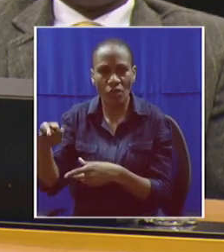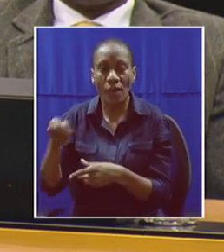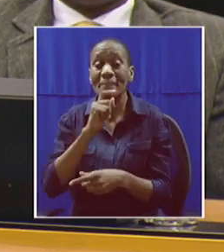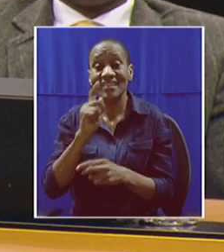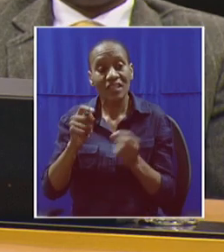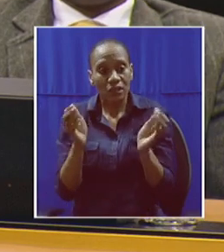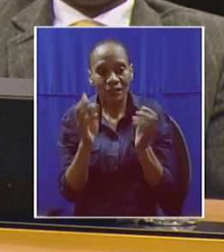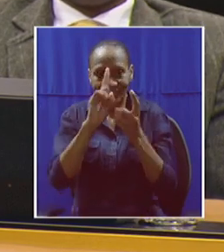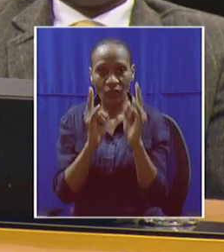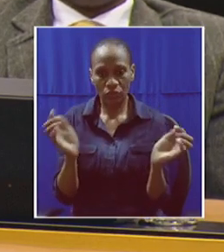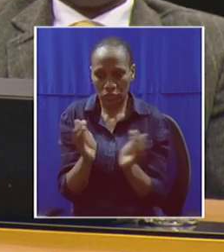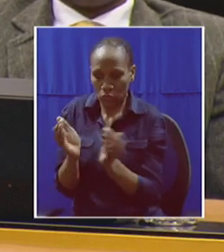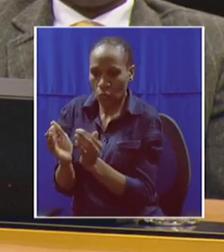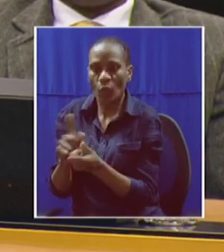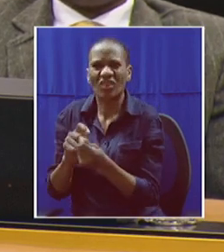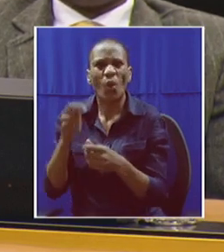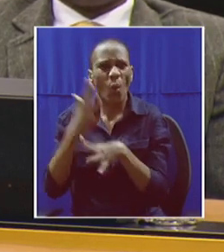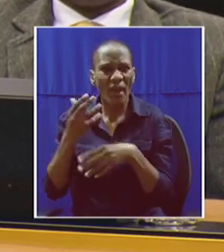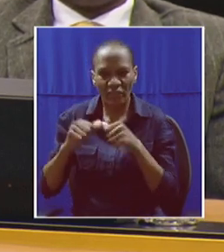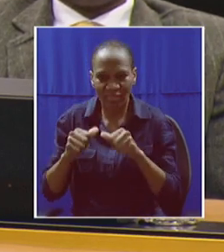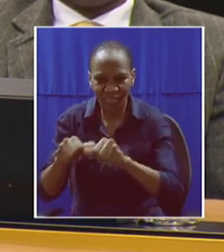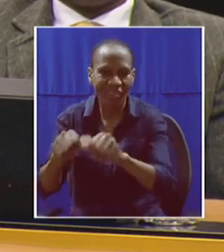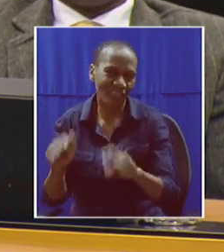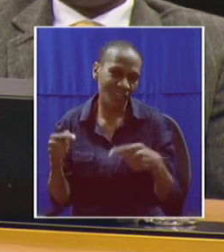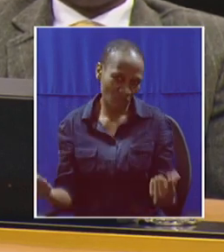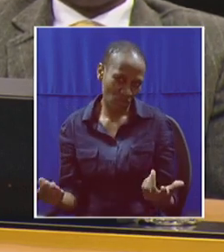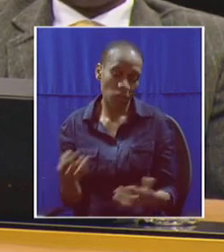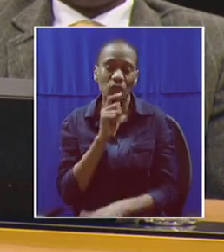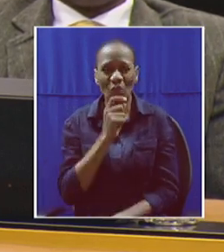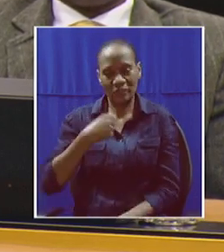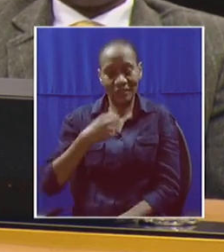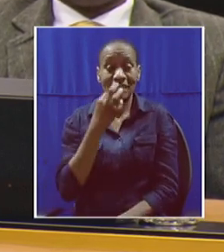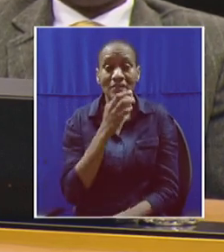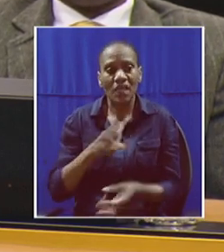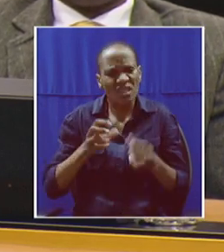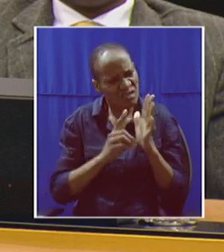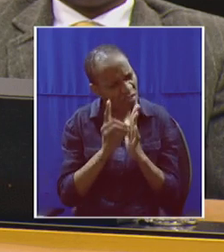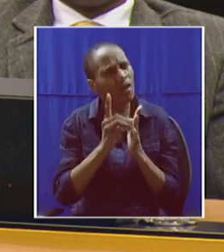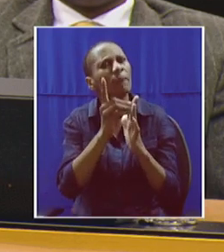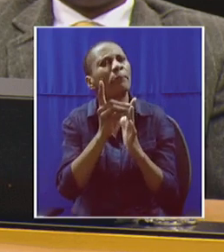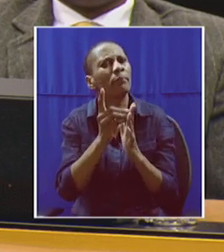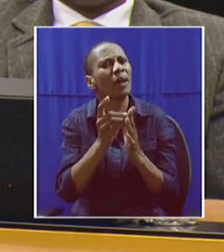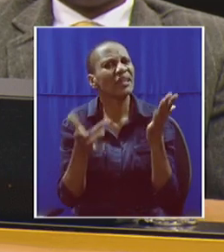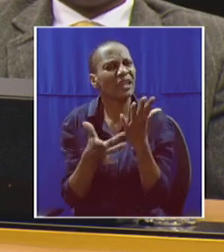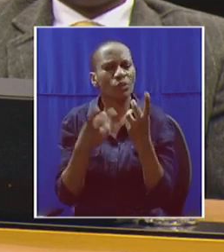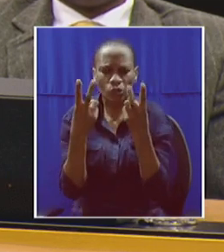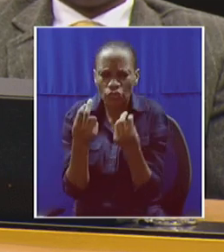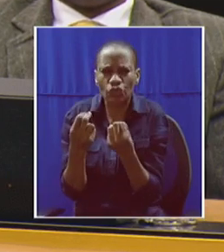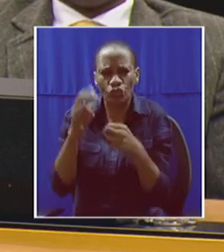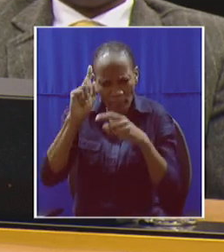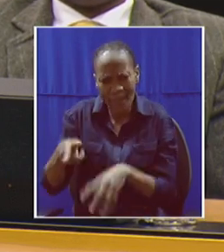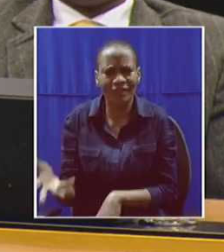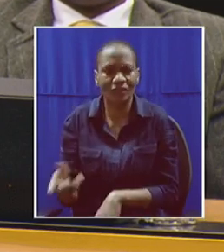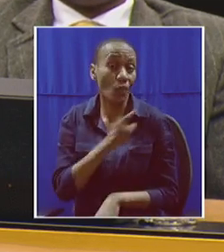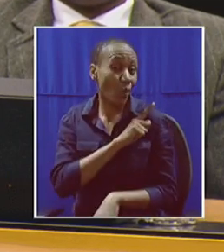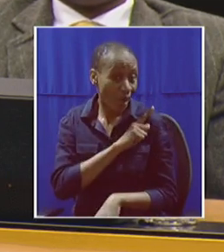immediately as we move towards that decommissioning we say develop alternative uh Technologies to